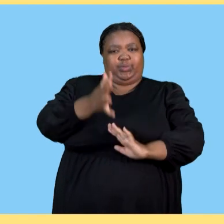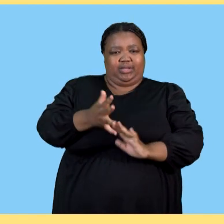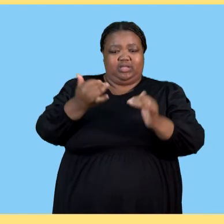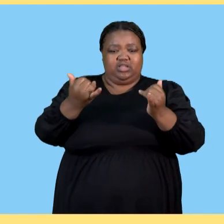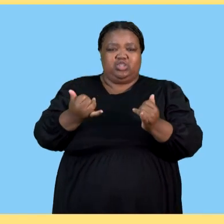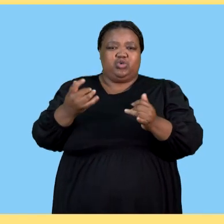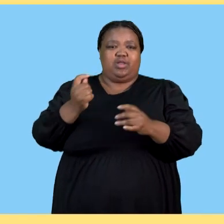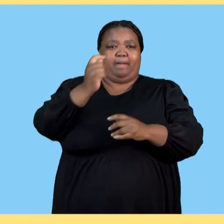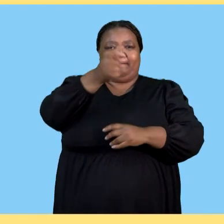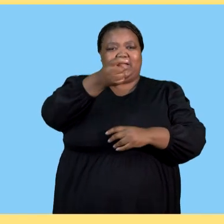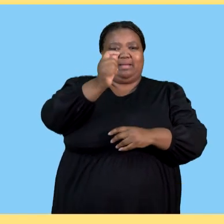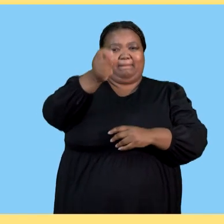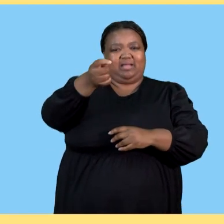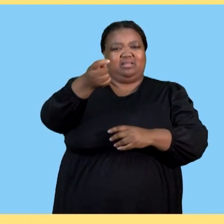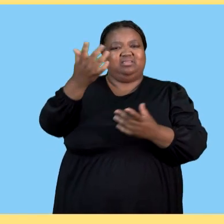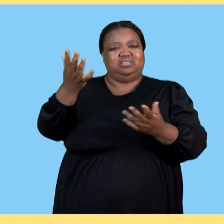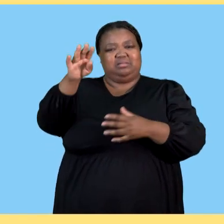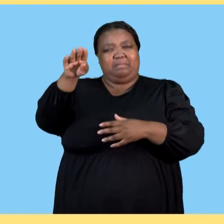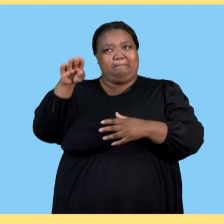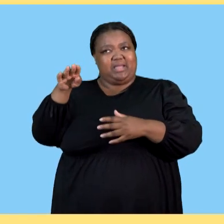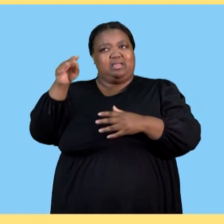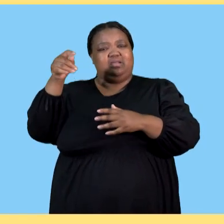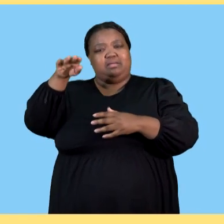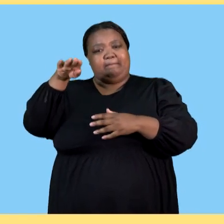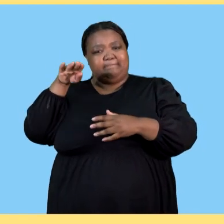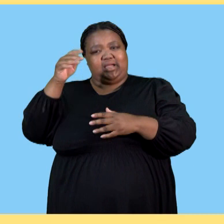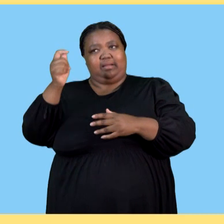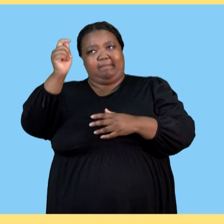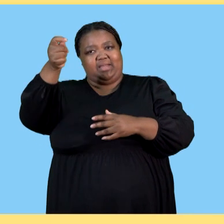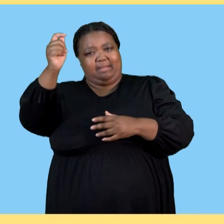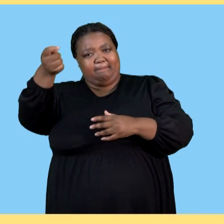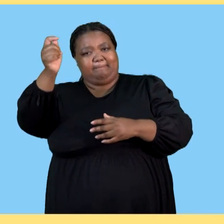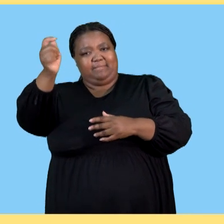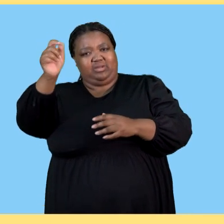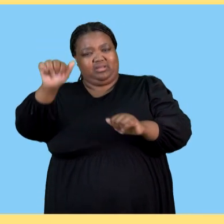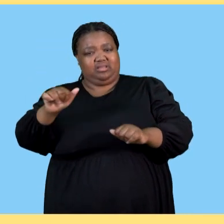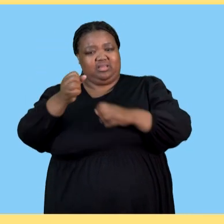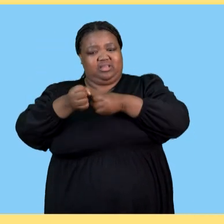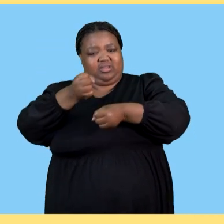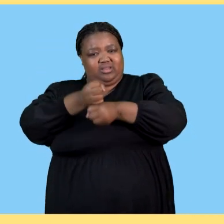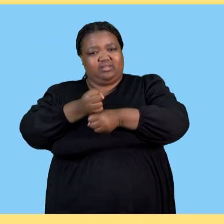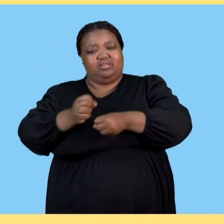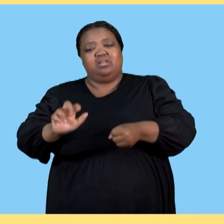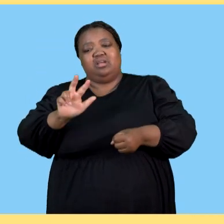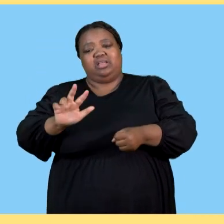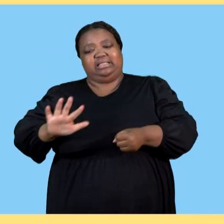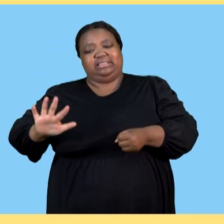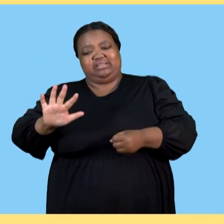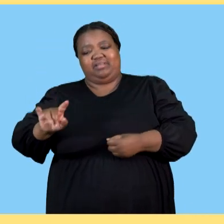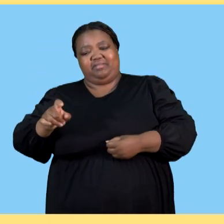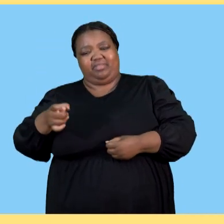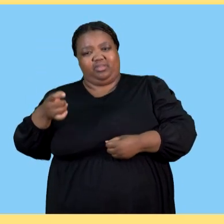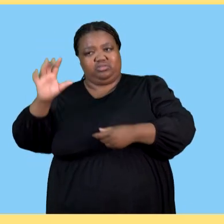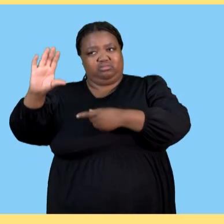then I'll say the repayments, then I'll say bank here, the repayments. And my repayments for the year